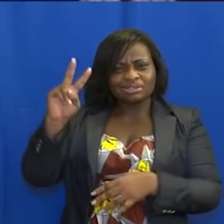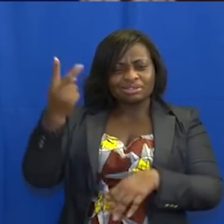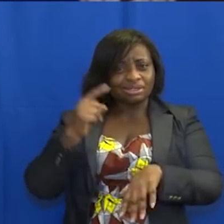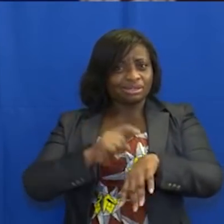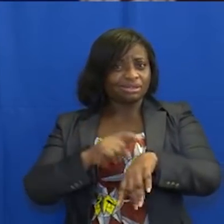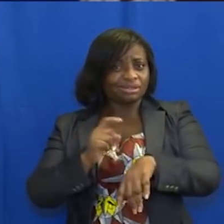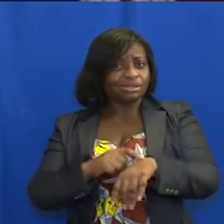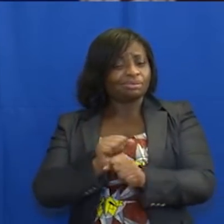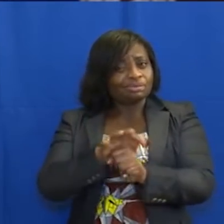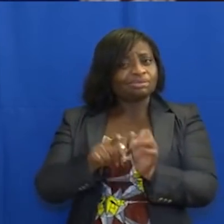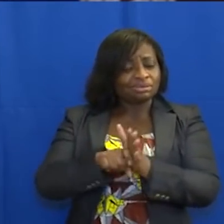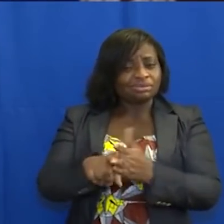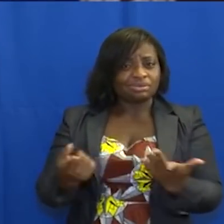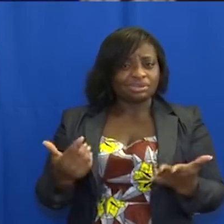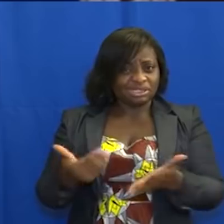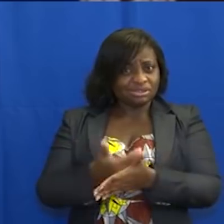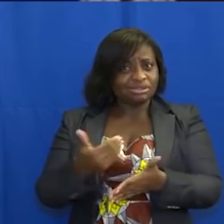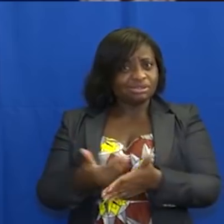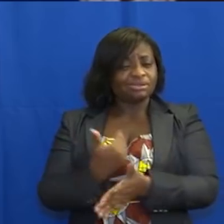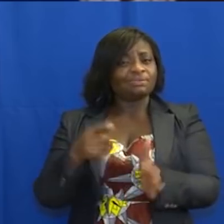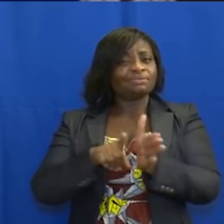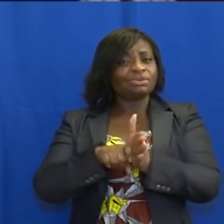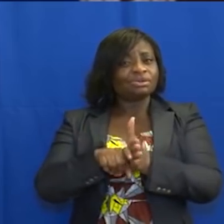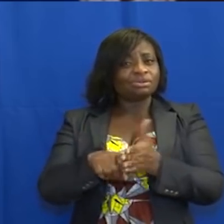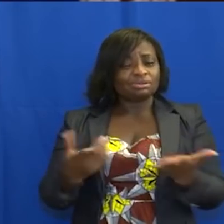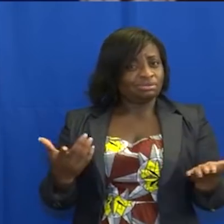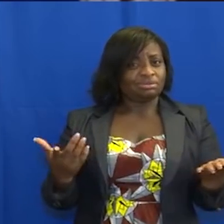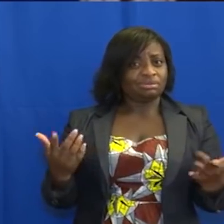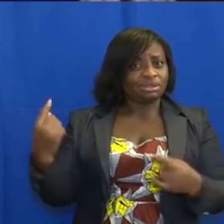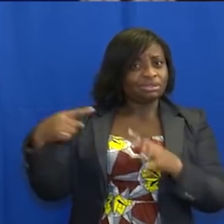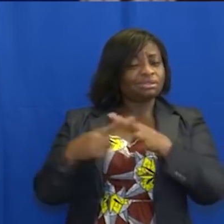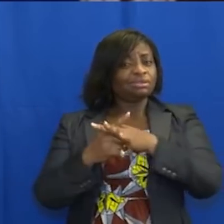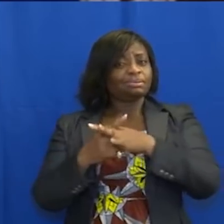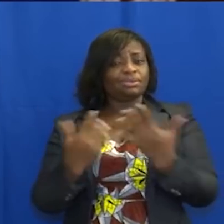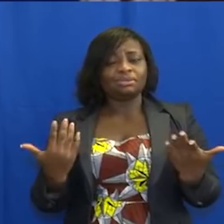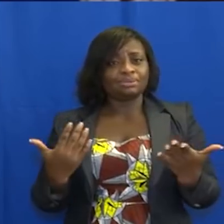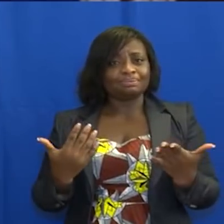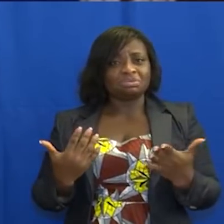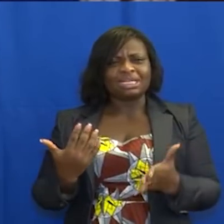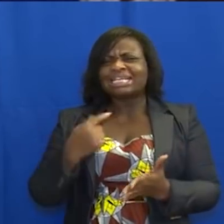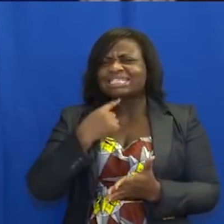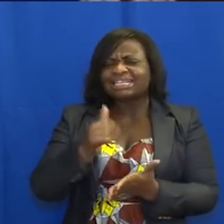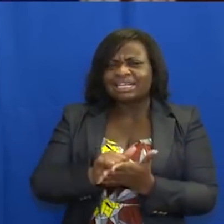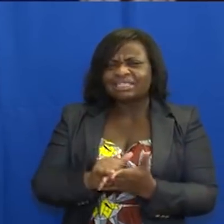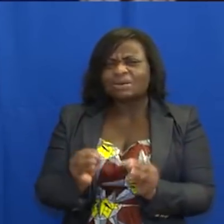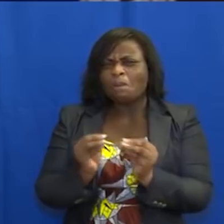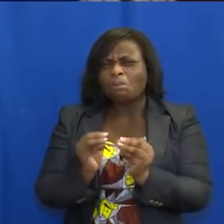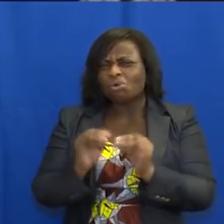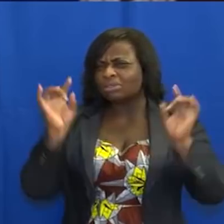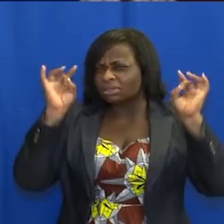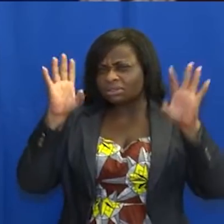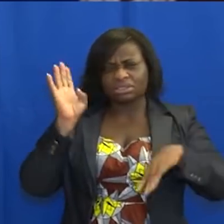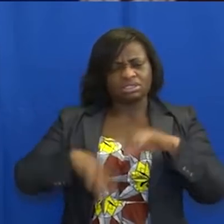of infections and a new variant of the virus, which is said to be more